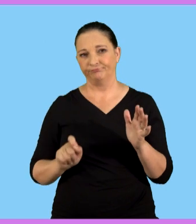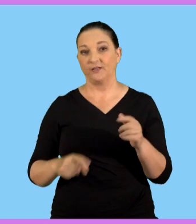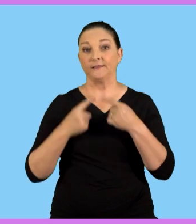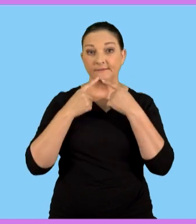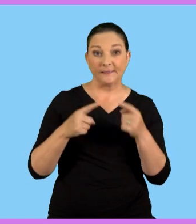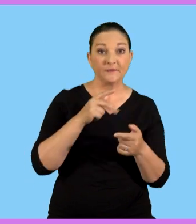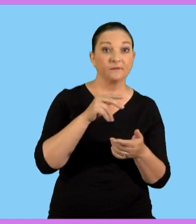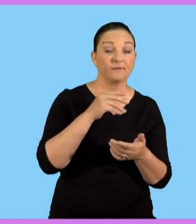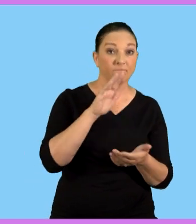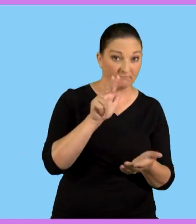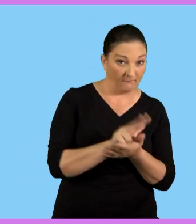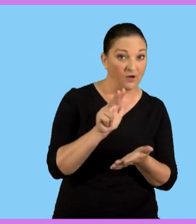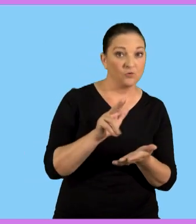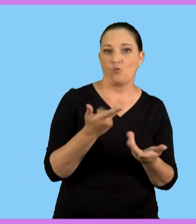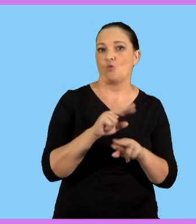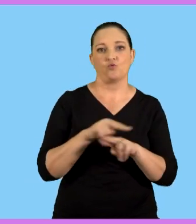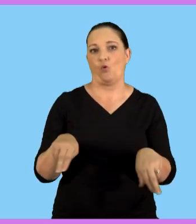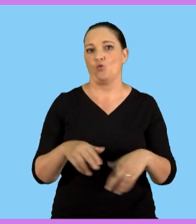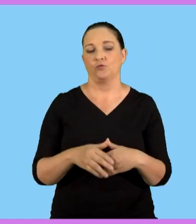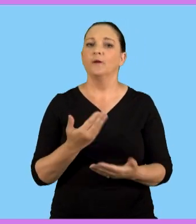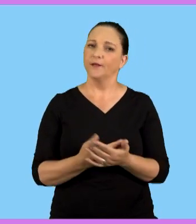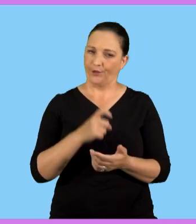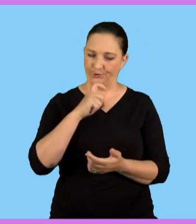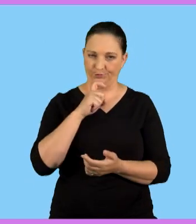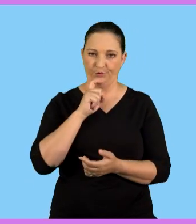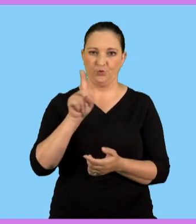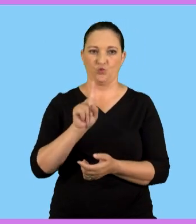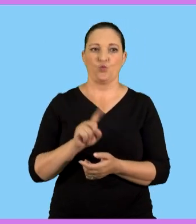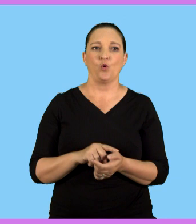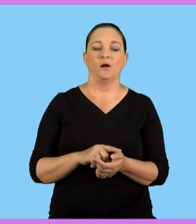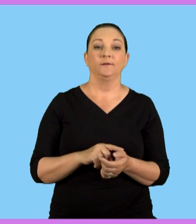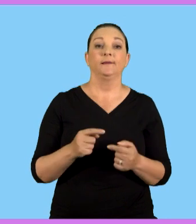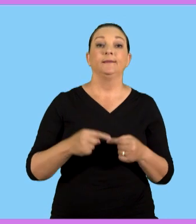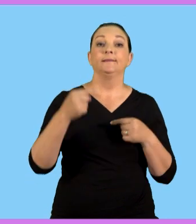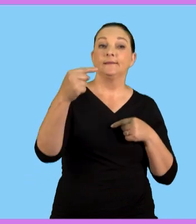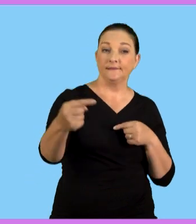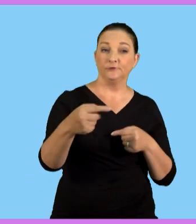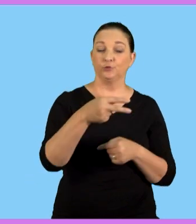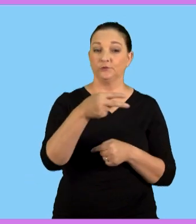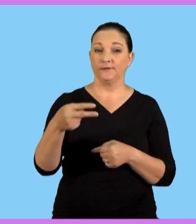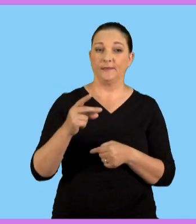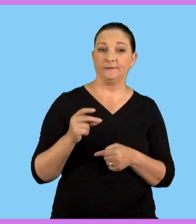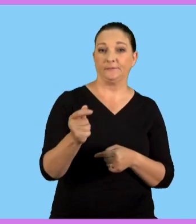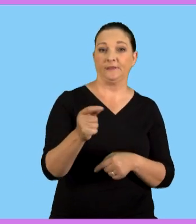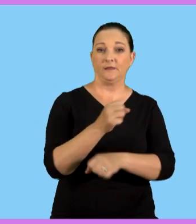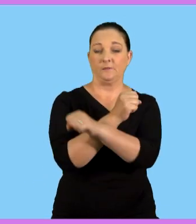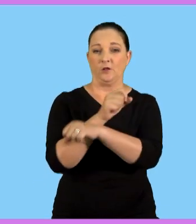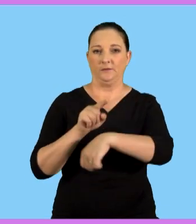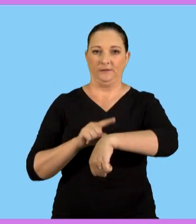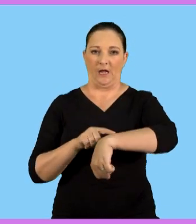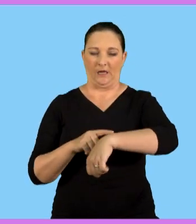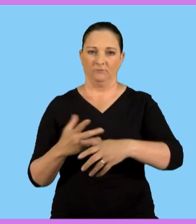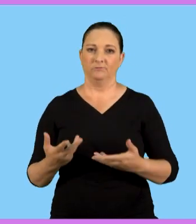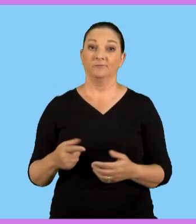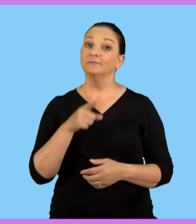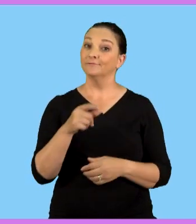calculations, whether his statement is valid or not. Then we said you may use the formula, distance equals speed